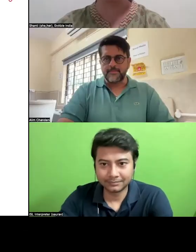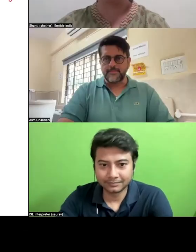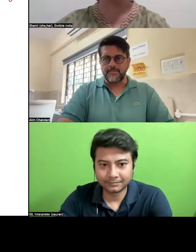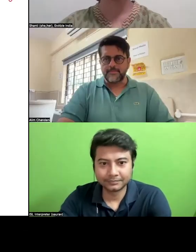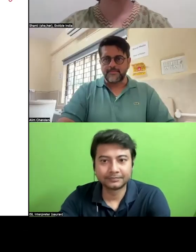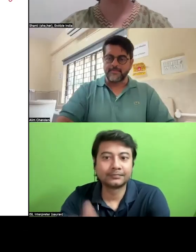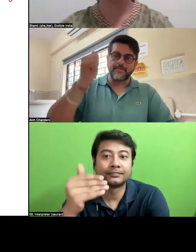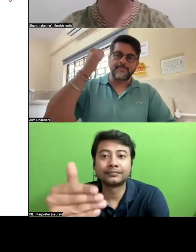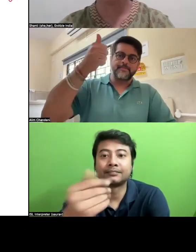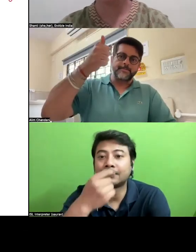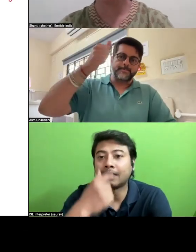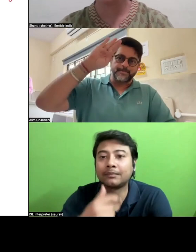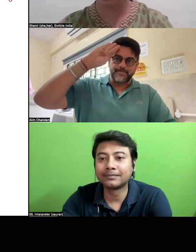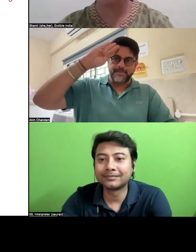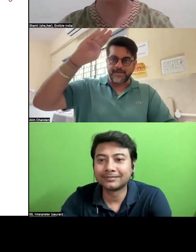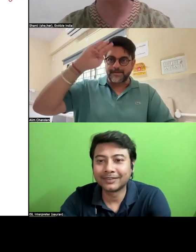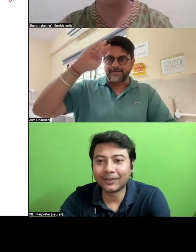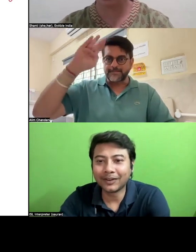ahead.